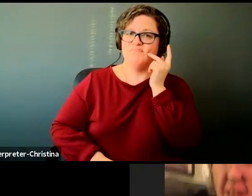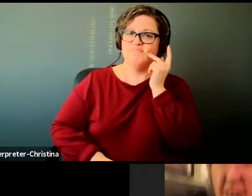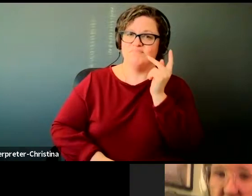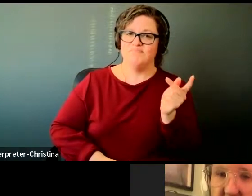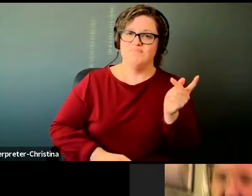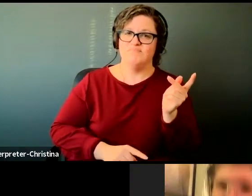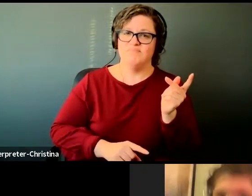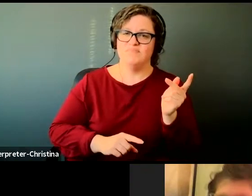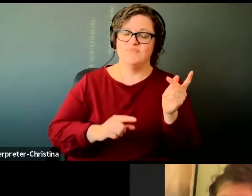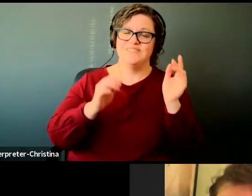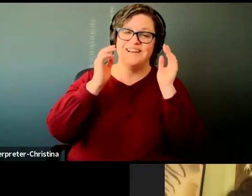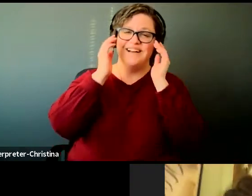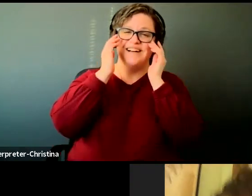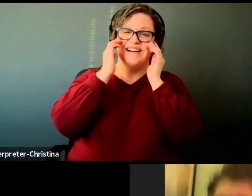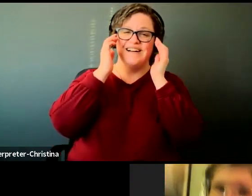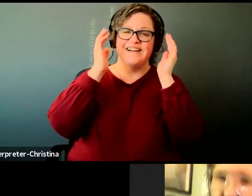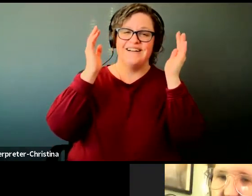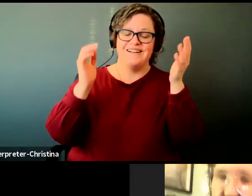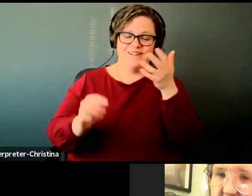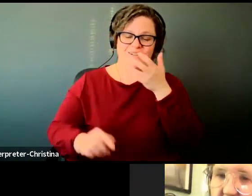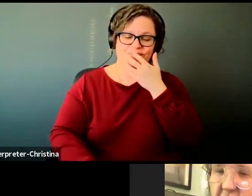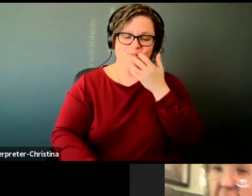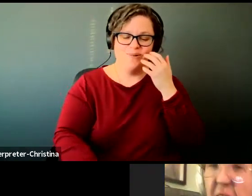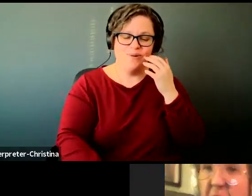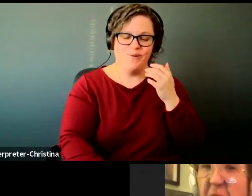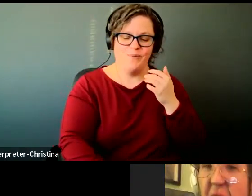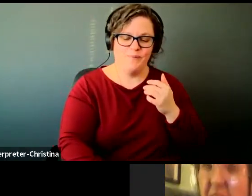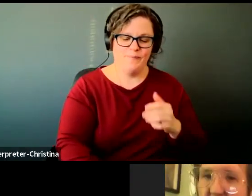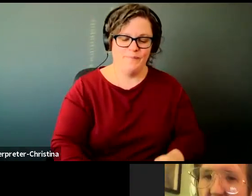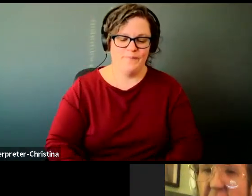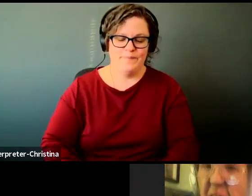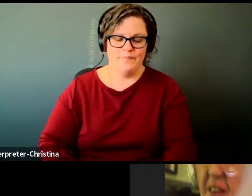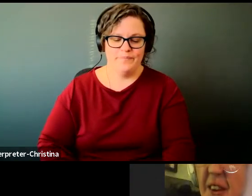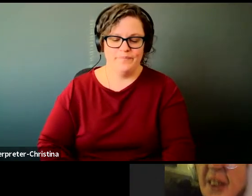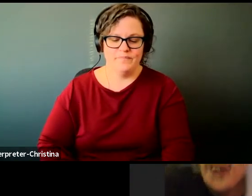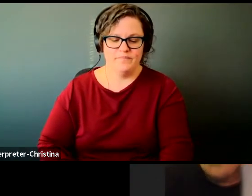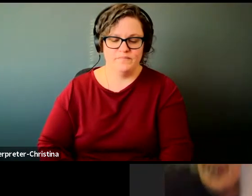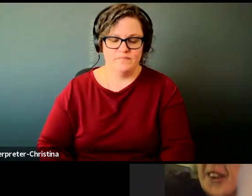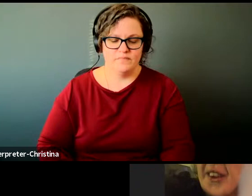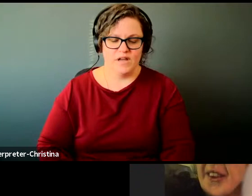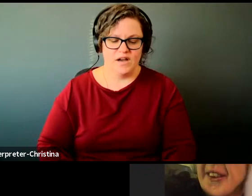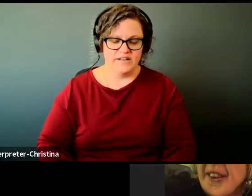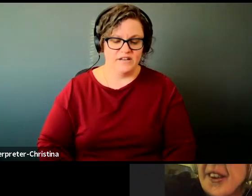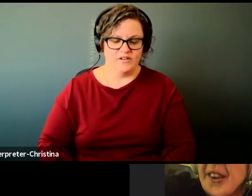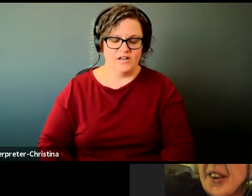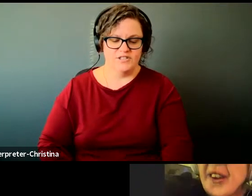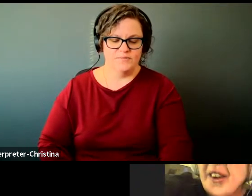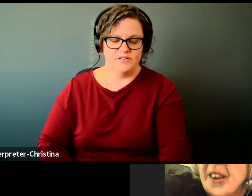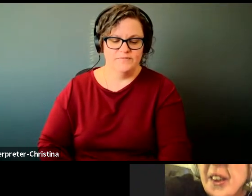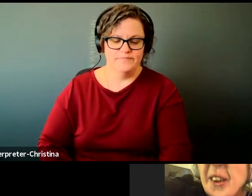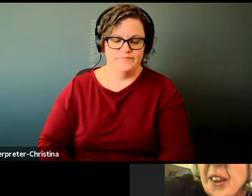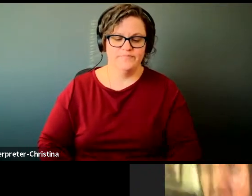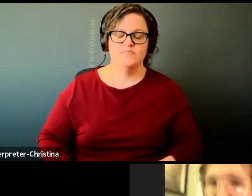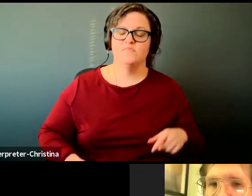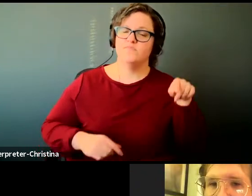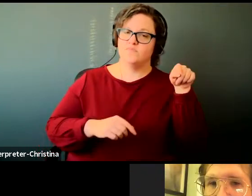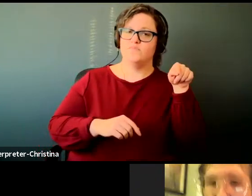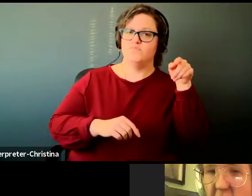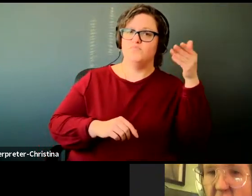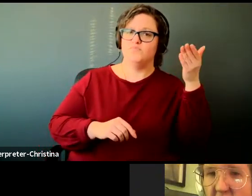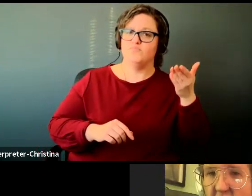compassion. She speaks her golden heart, soft,